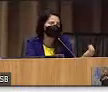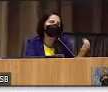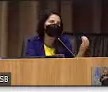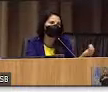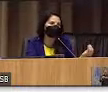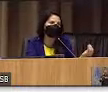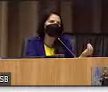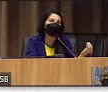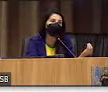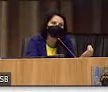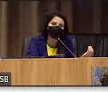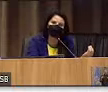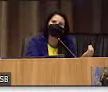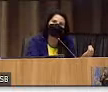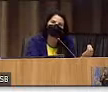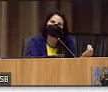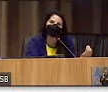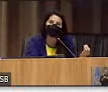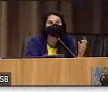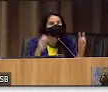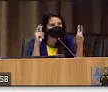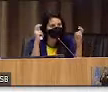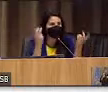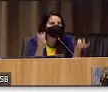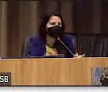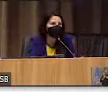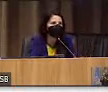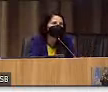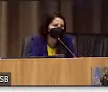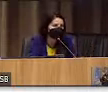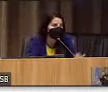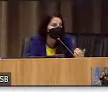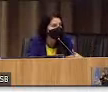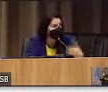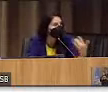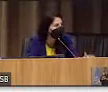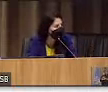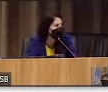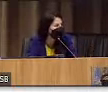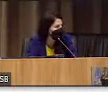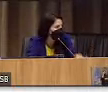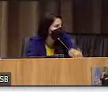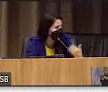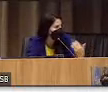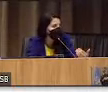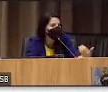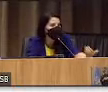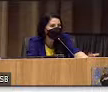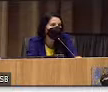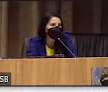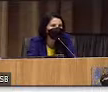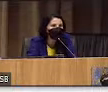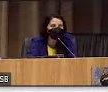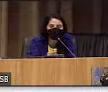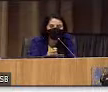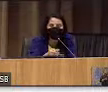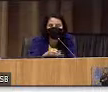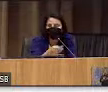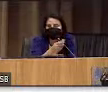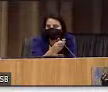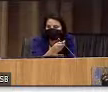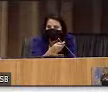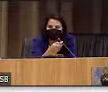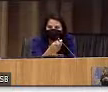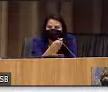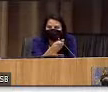but we can give the list to this clinic. We can search these patients. We can do the validation somehow, and